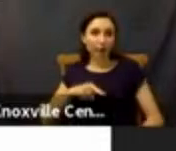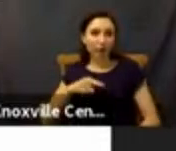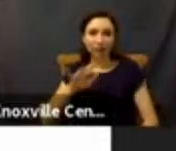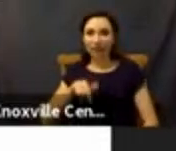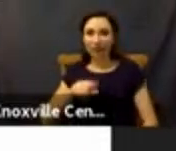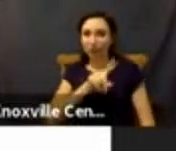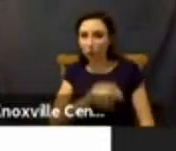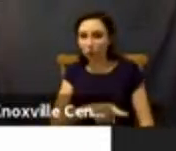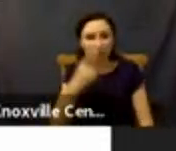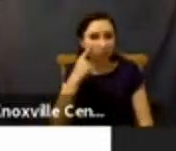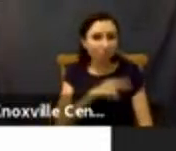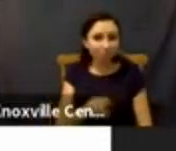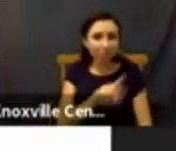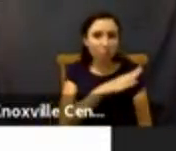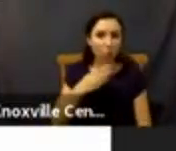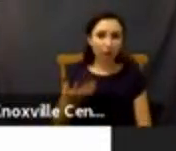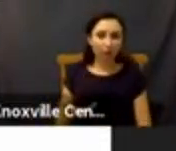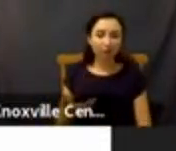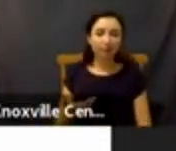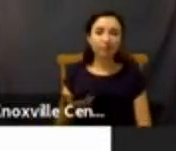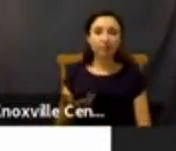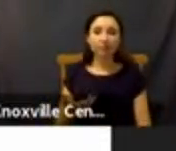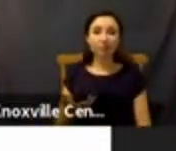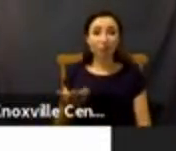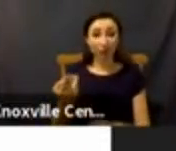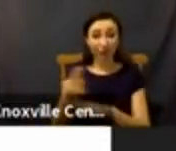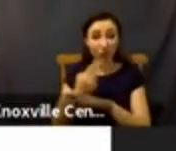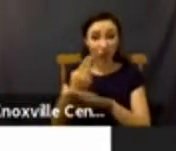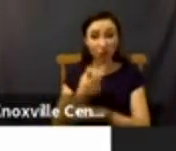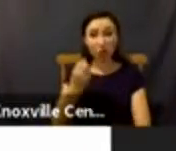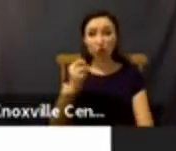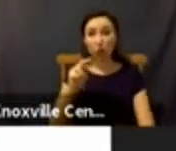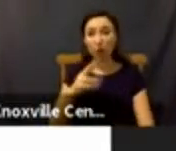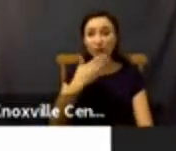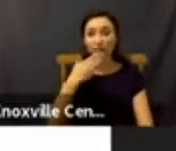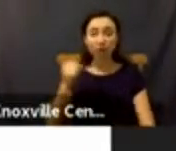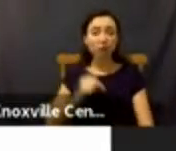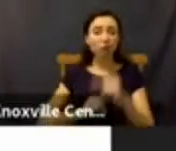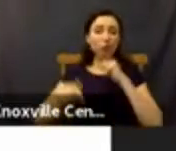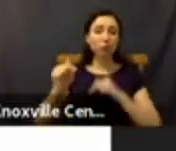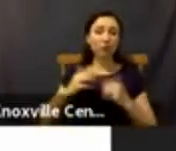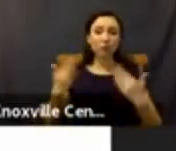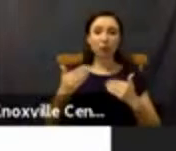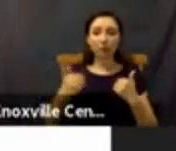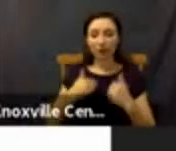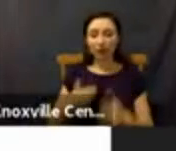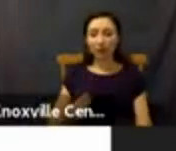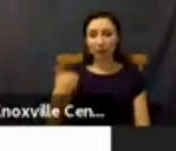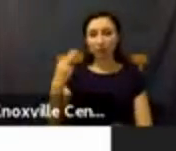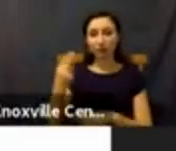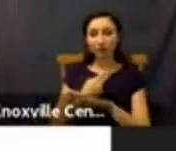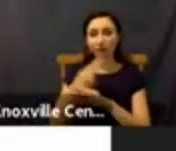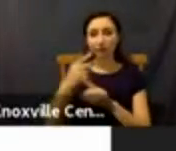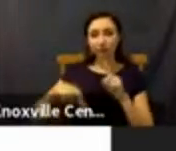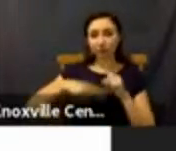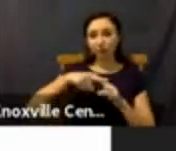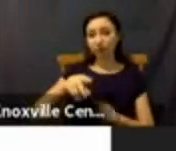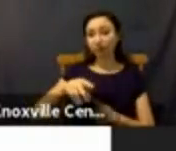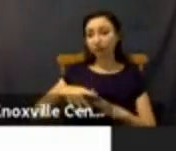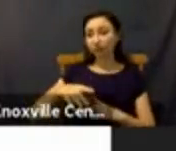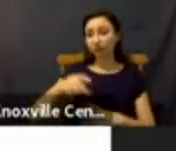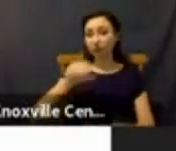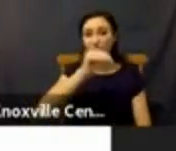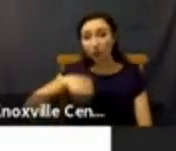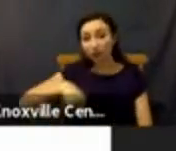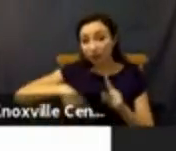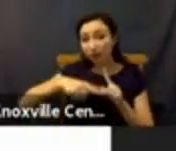board. Are they useful, or is it better to go back to what we have? You know, we're using percent positivity now. We're using cases